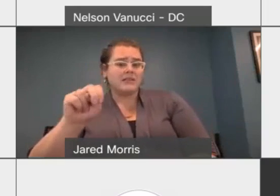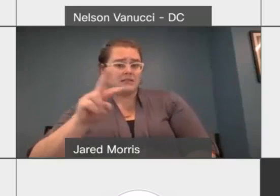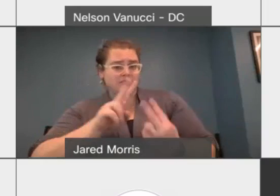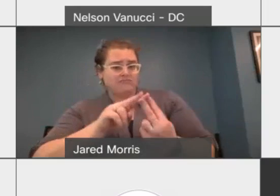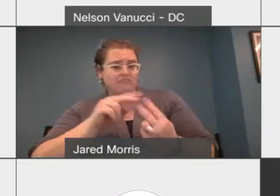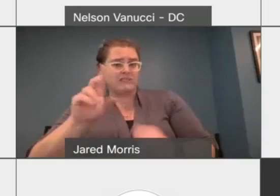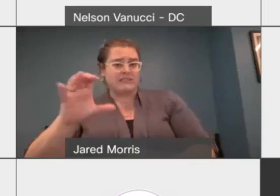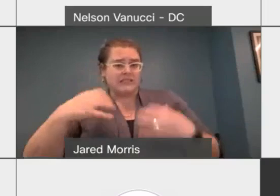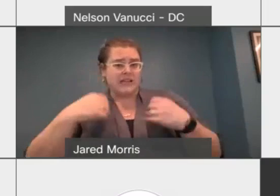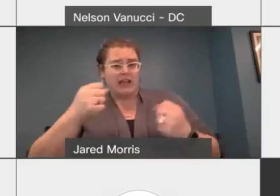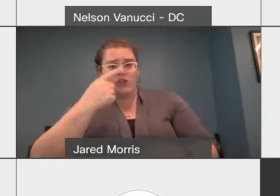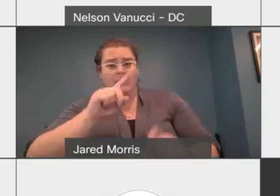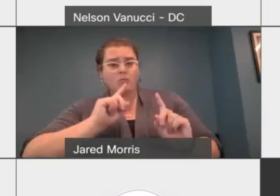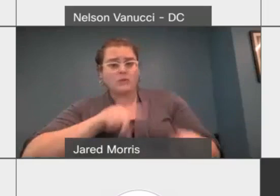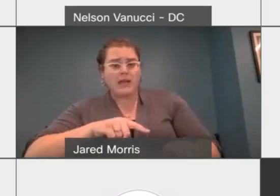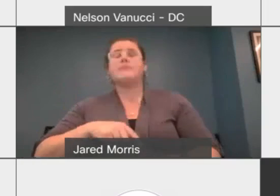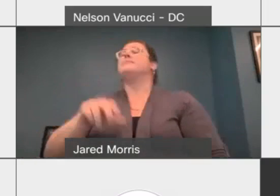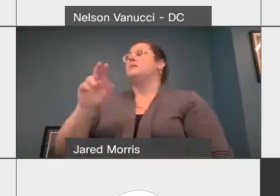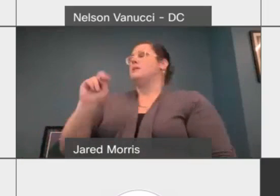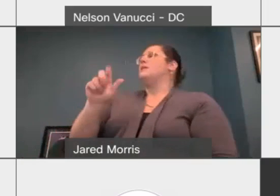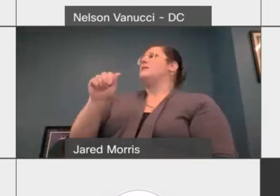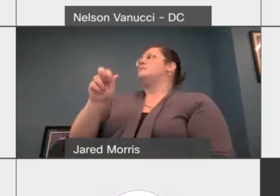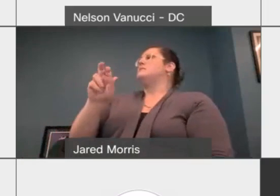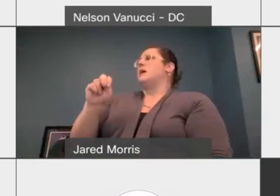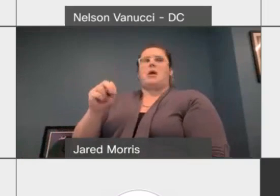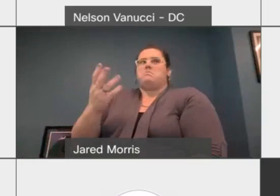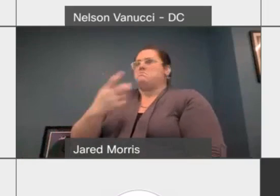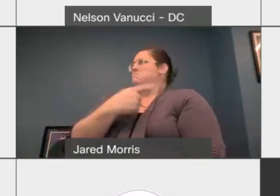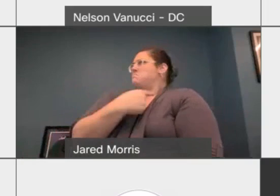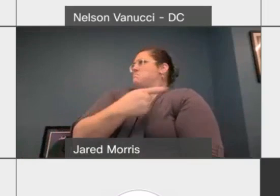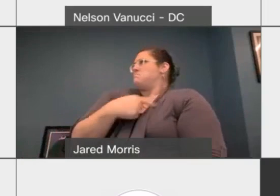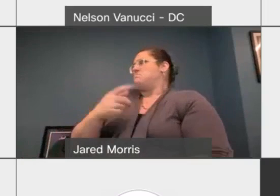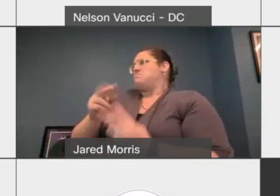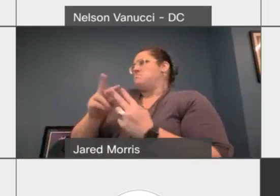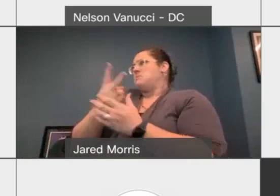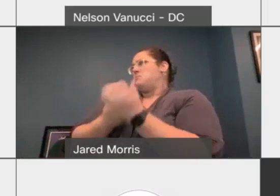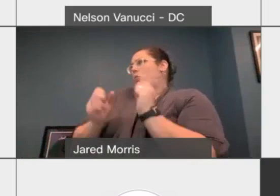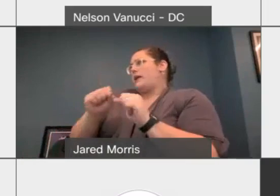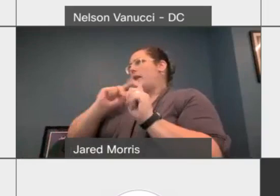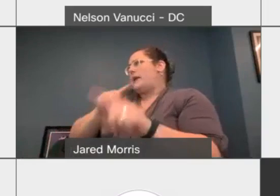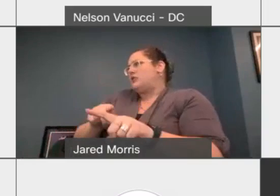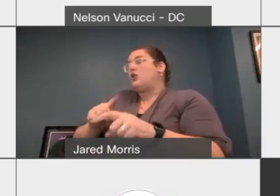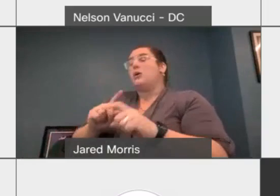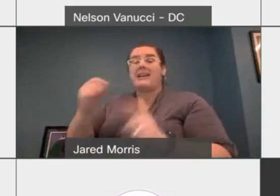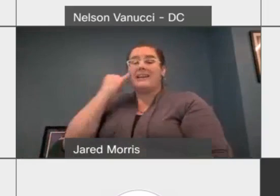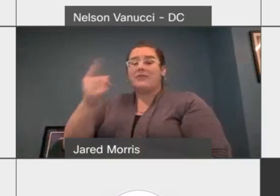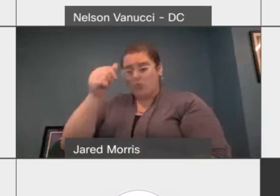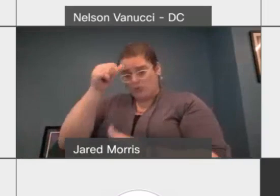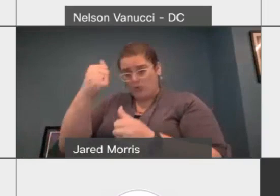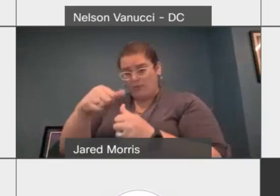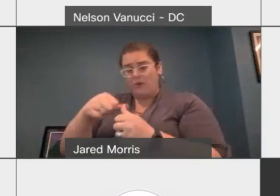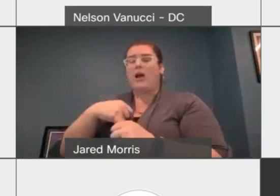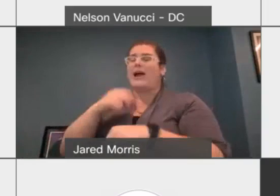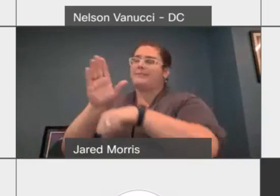Sure. This is Nelson or Andrea, can answer either of us, but if you remember, eye protection is